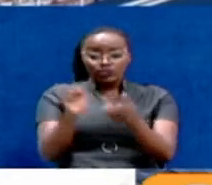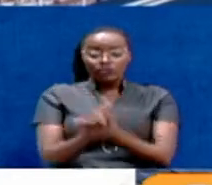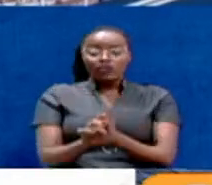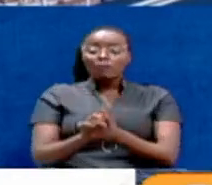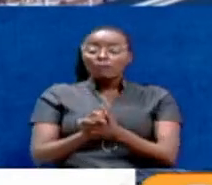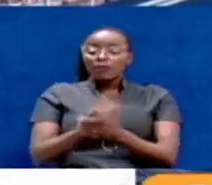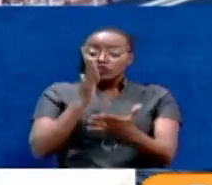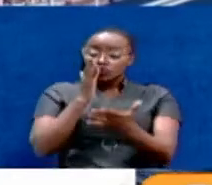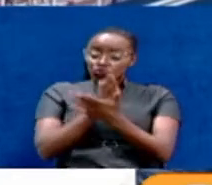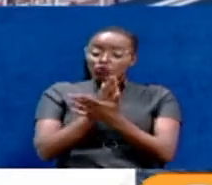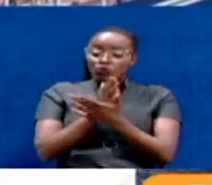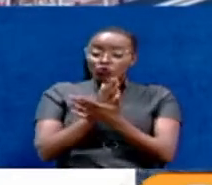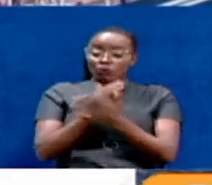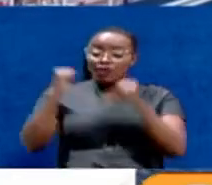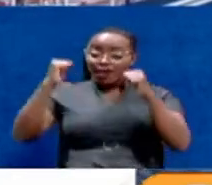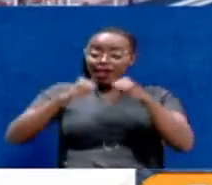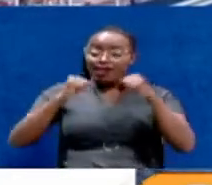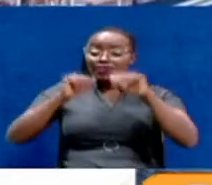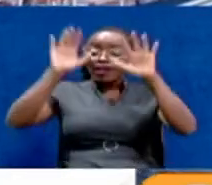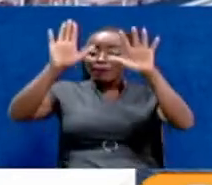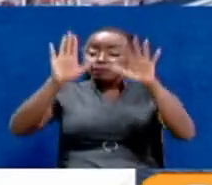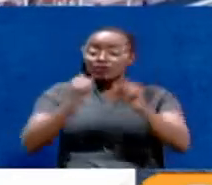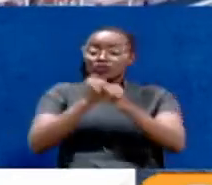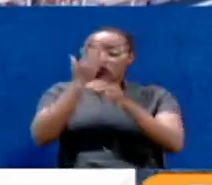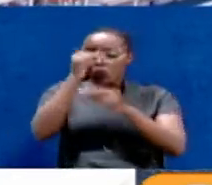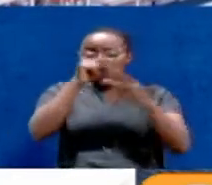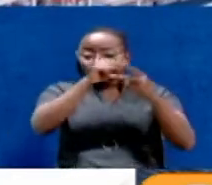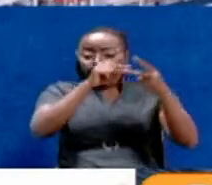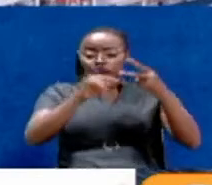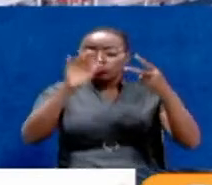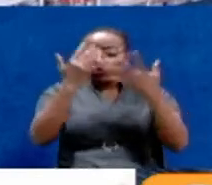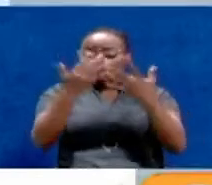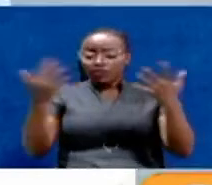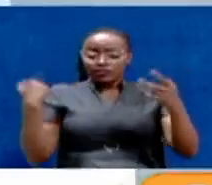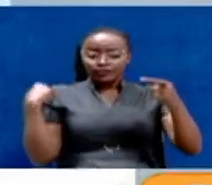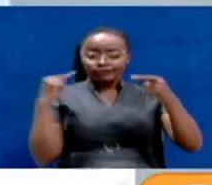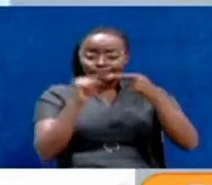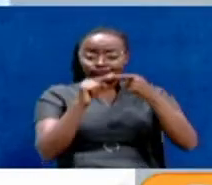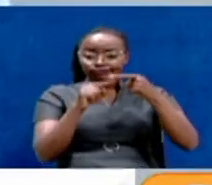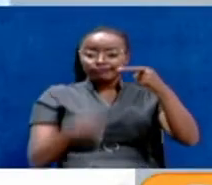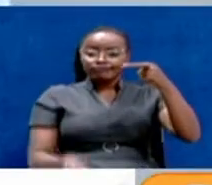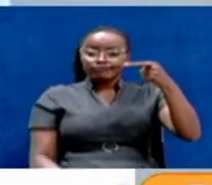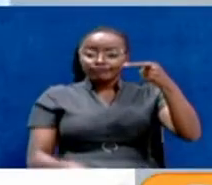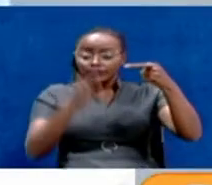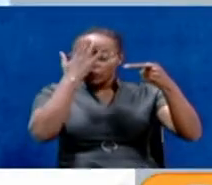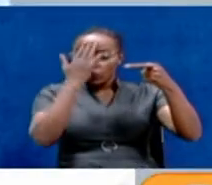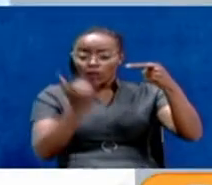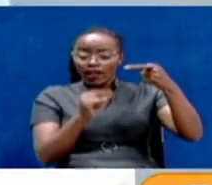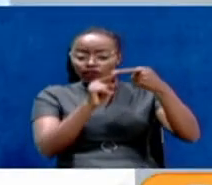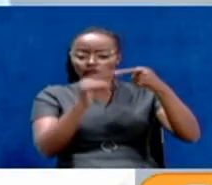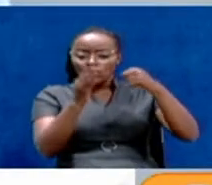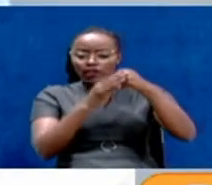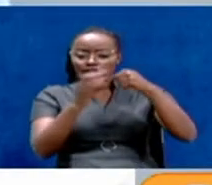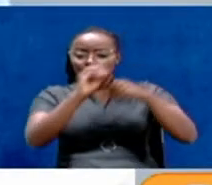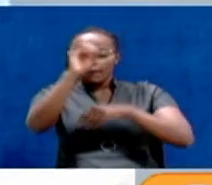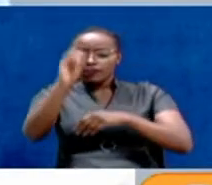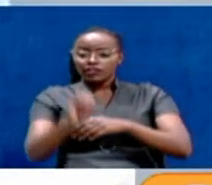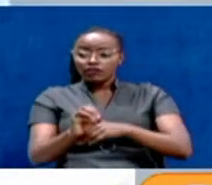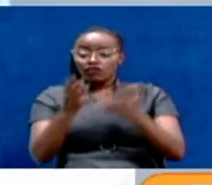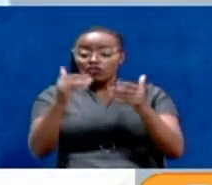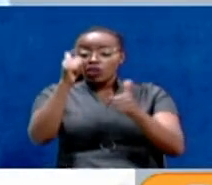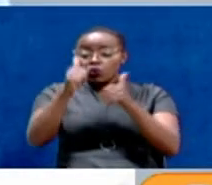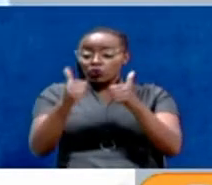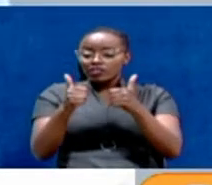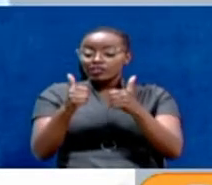I agree that seafarers are key workers, majorly because of two things. One, because 90% of the things that